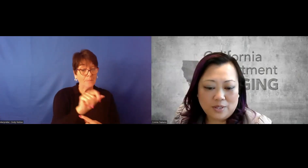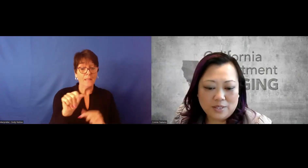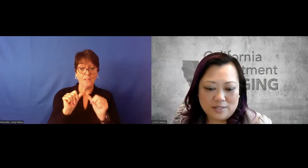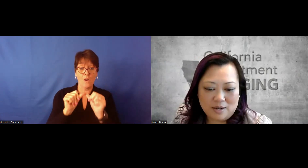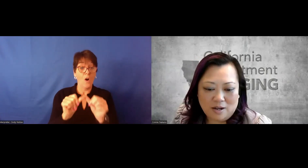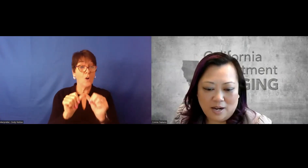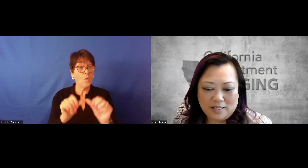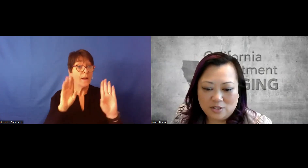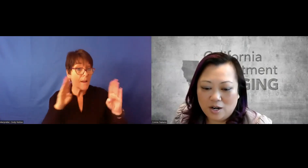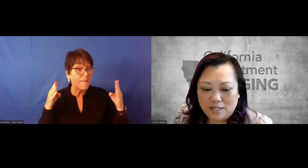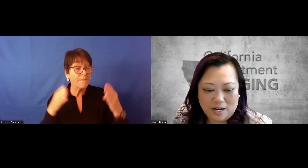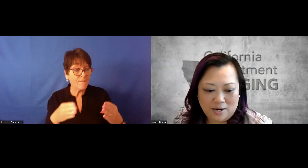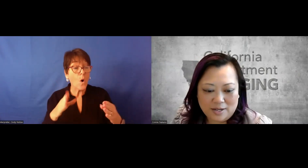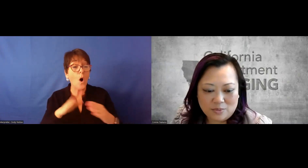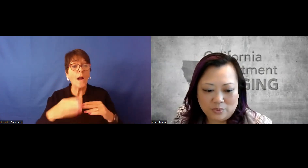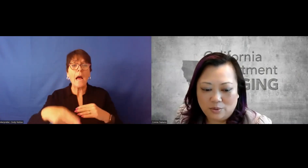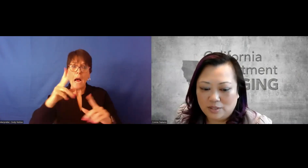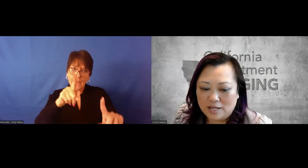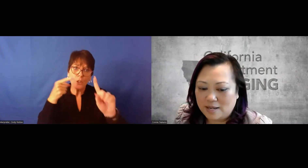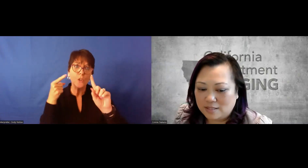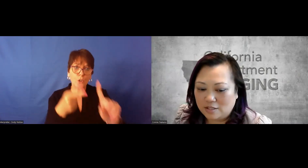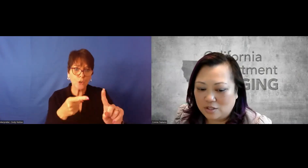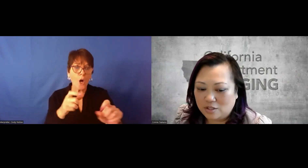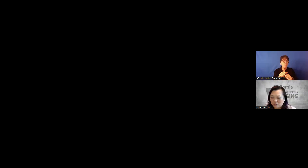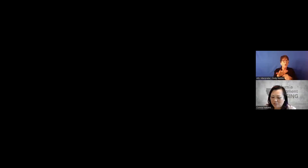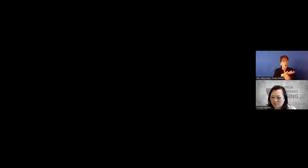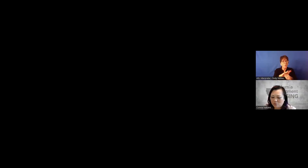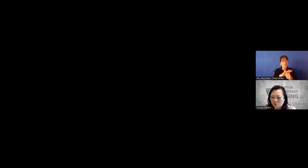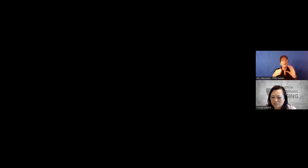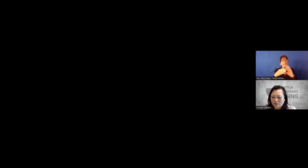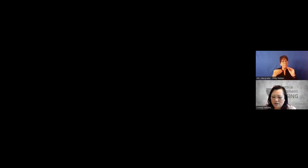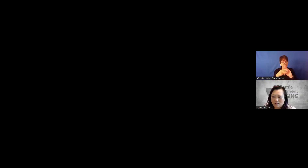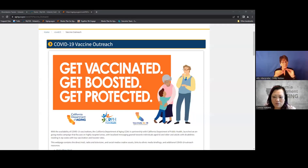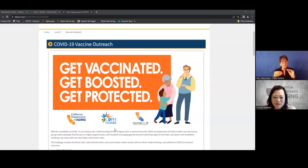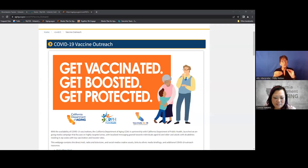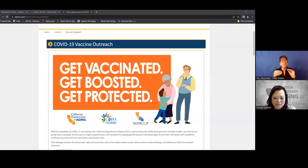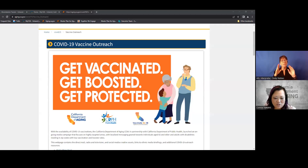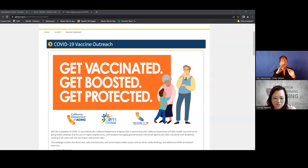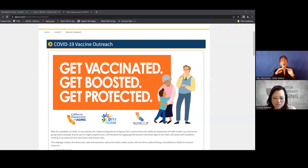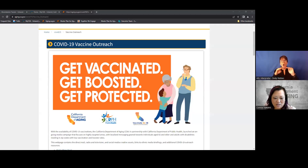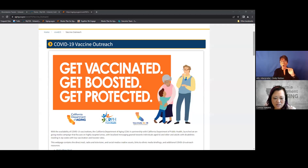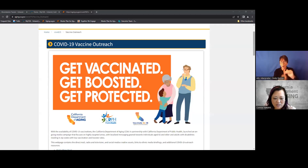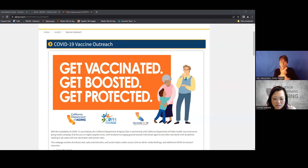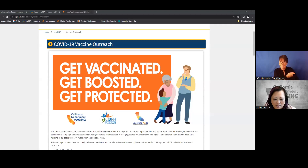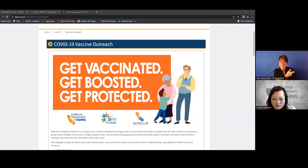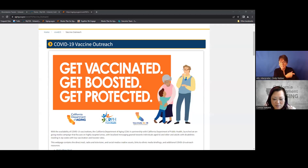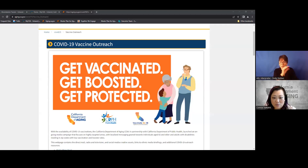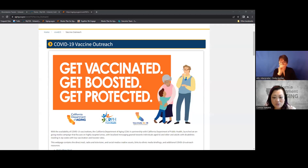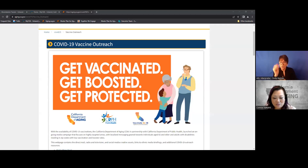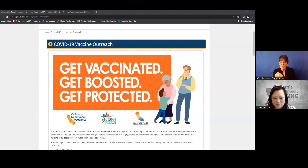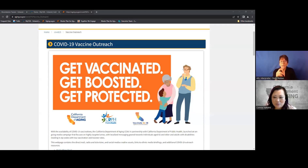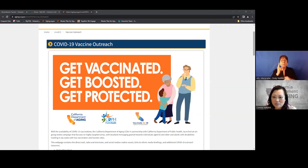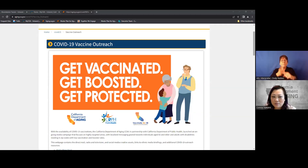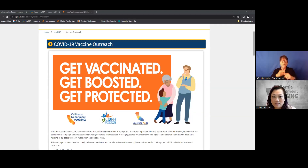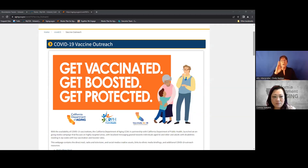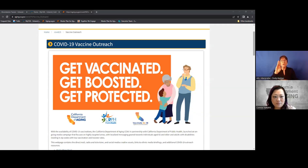that focuses on highly targeted areas with localized message geared towards low vaccination and booster